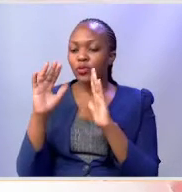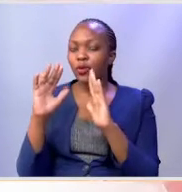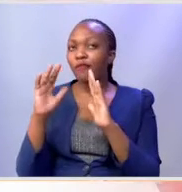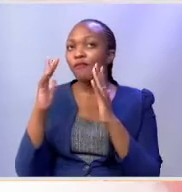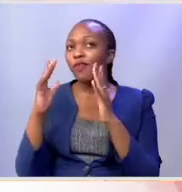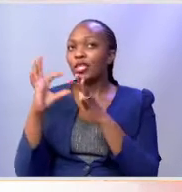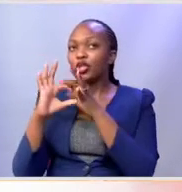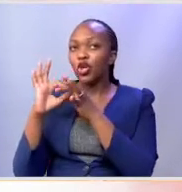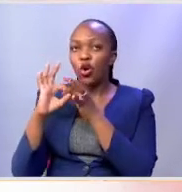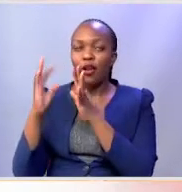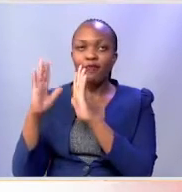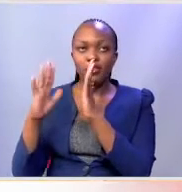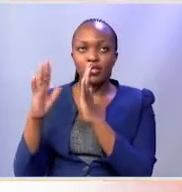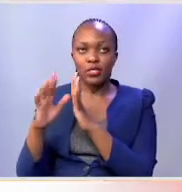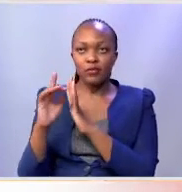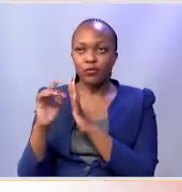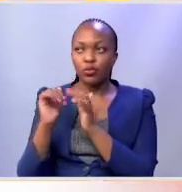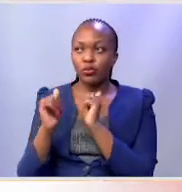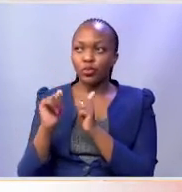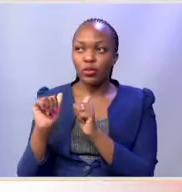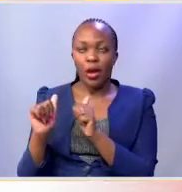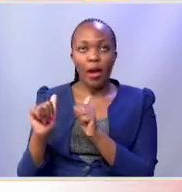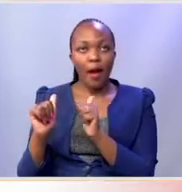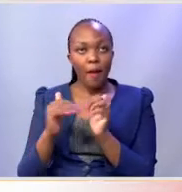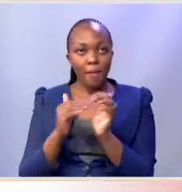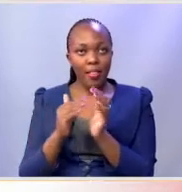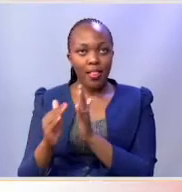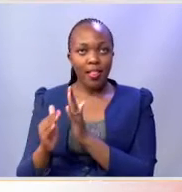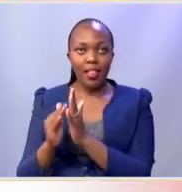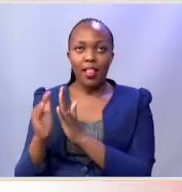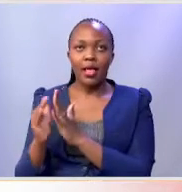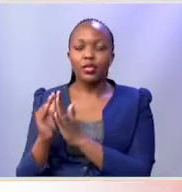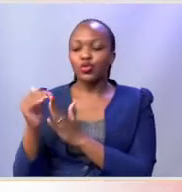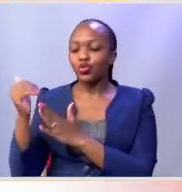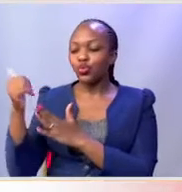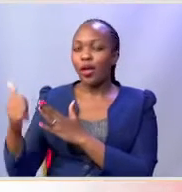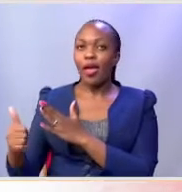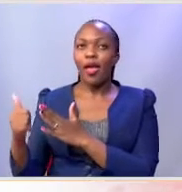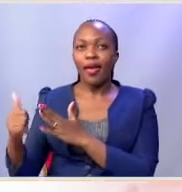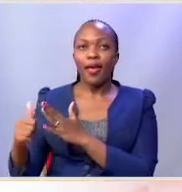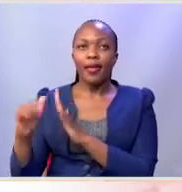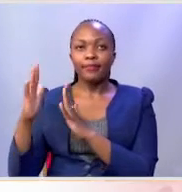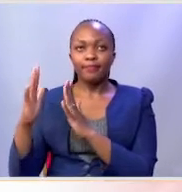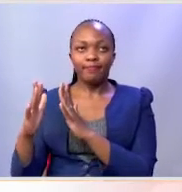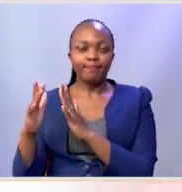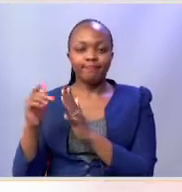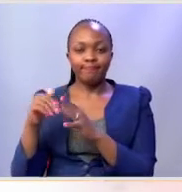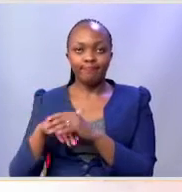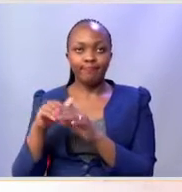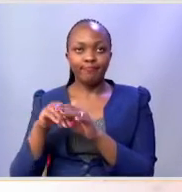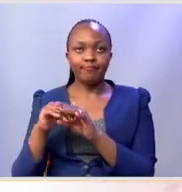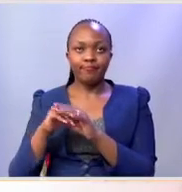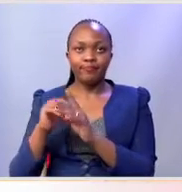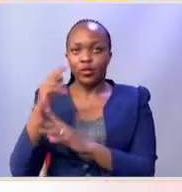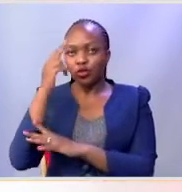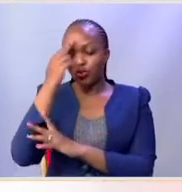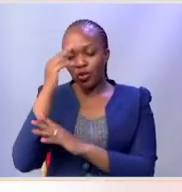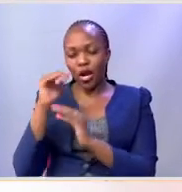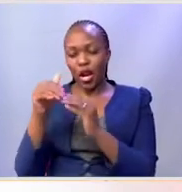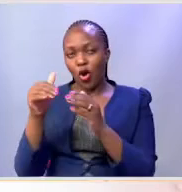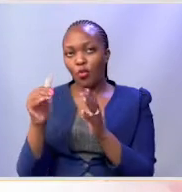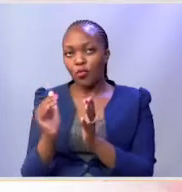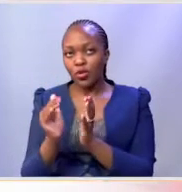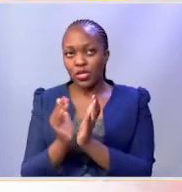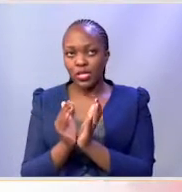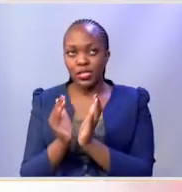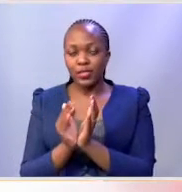in Lodwar. The festival is organized as a way of ending enmity among Turkana community, the Toposa